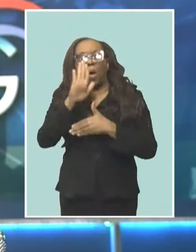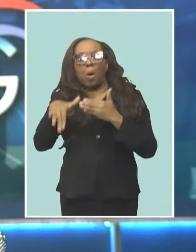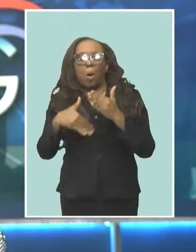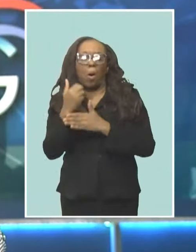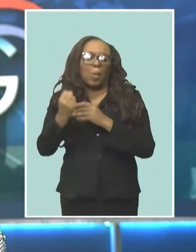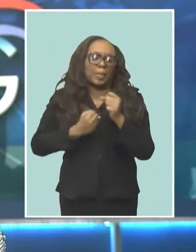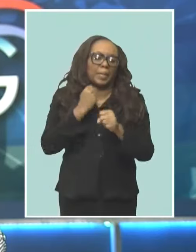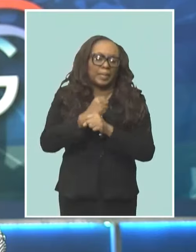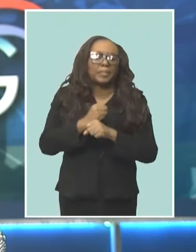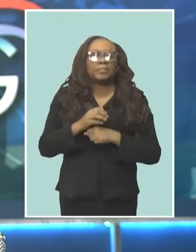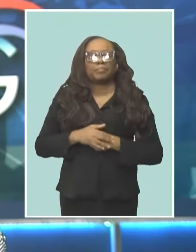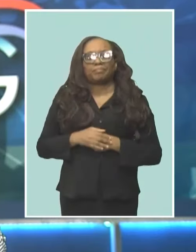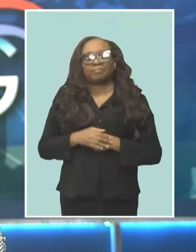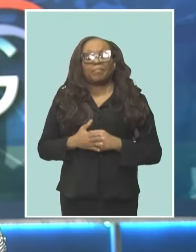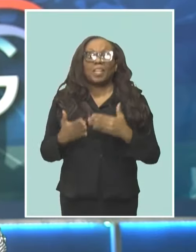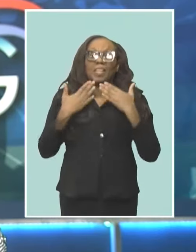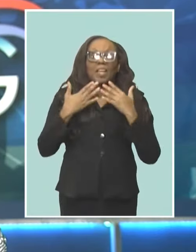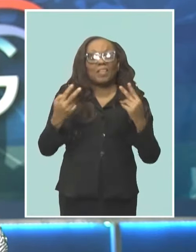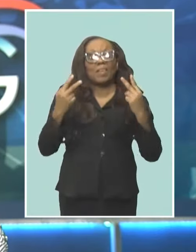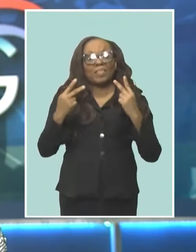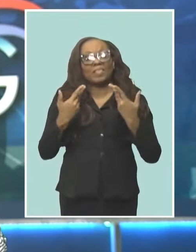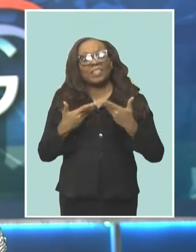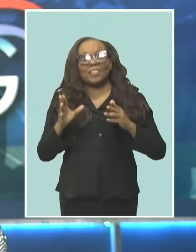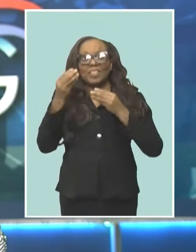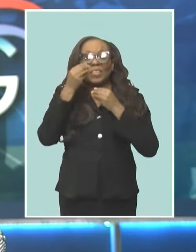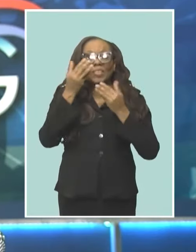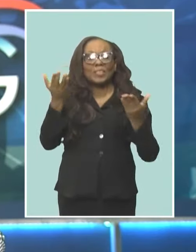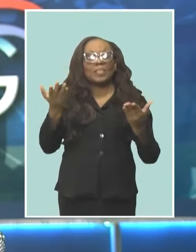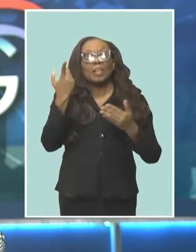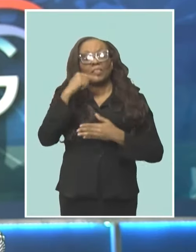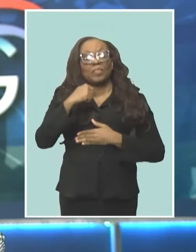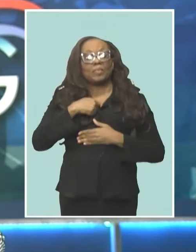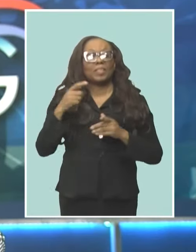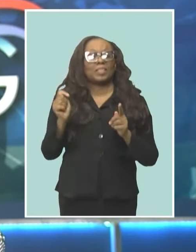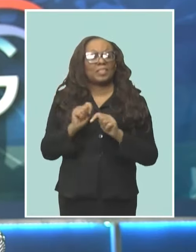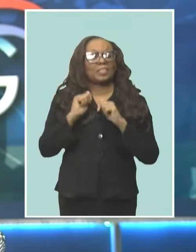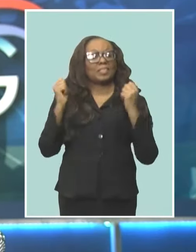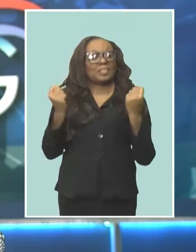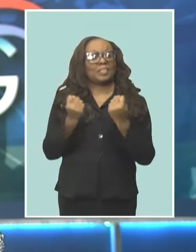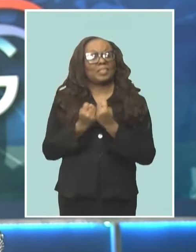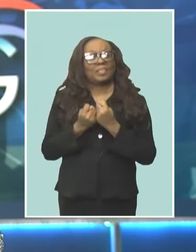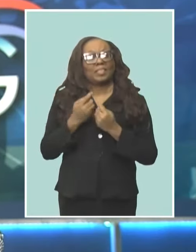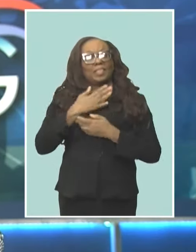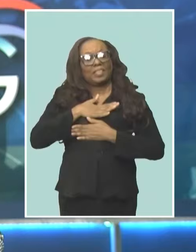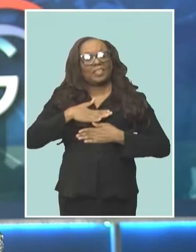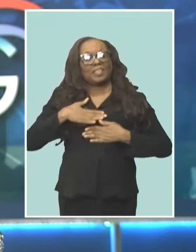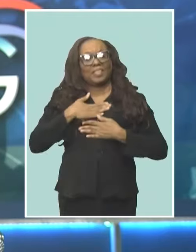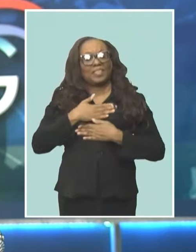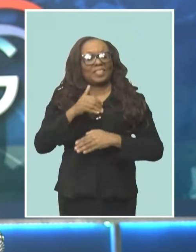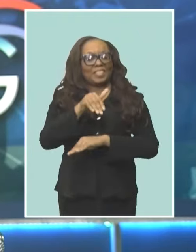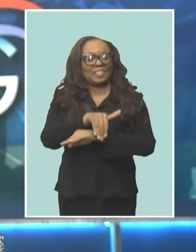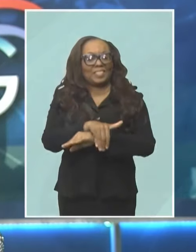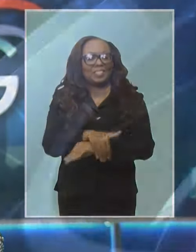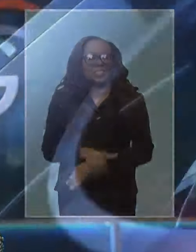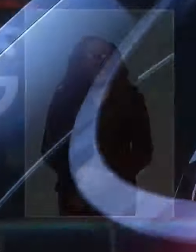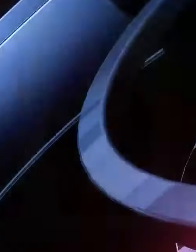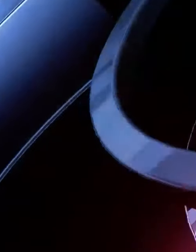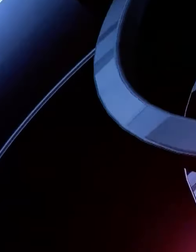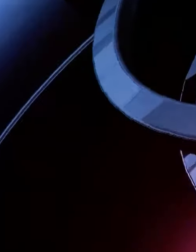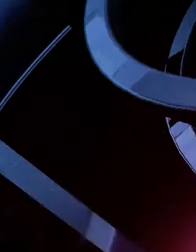Thank you so much for spending your time with us. That's news. On behalf of the entire crew, do enjoy the rest of your evening.